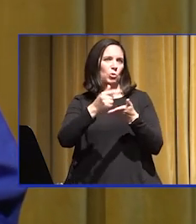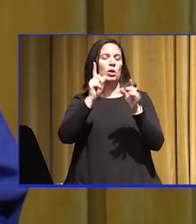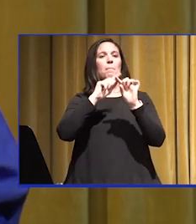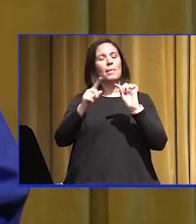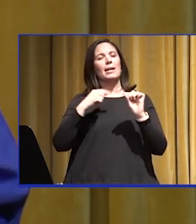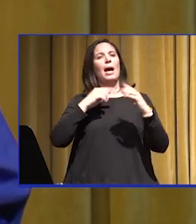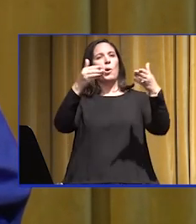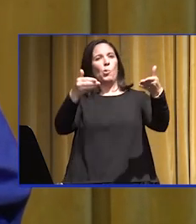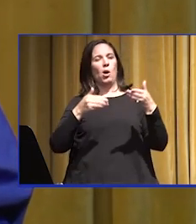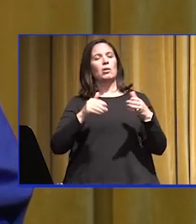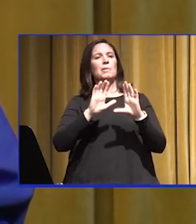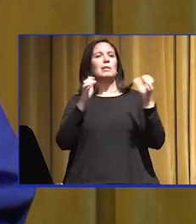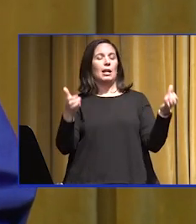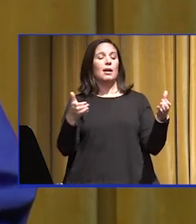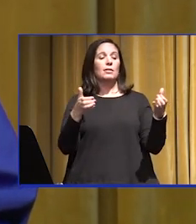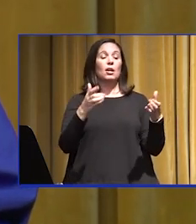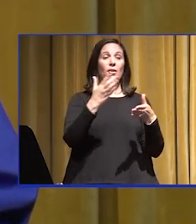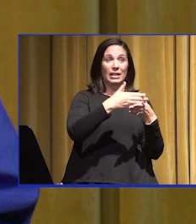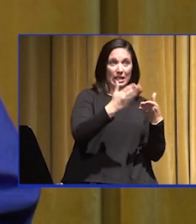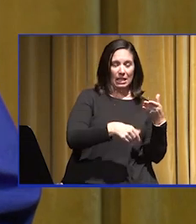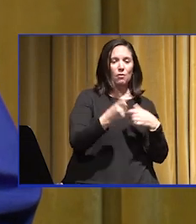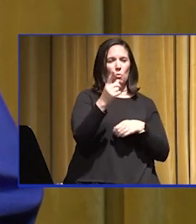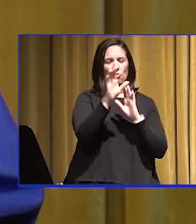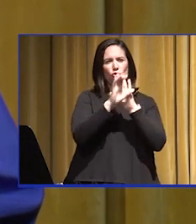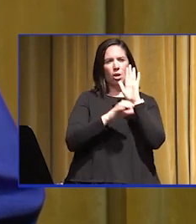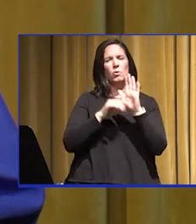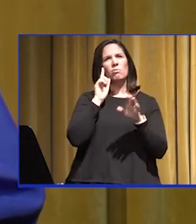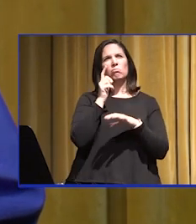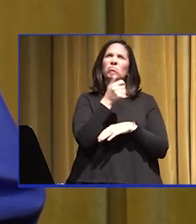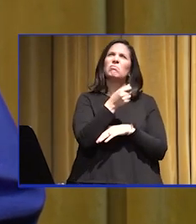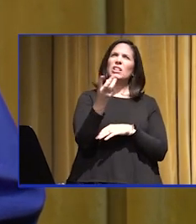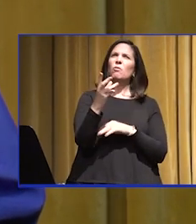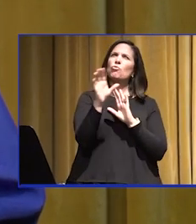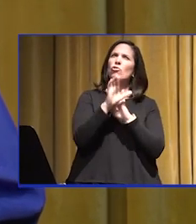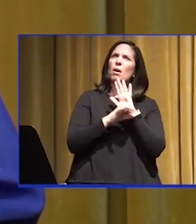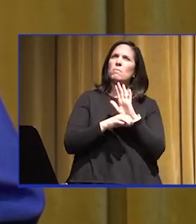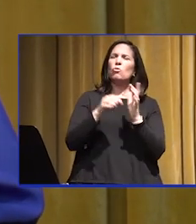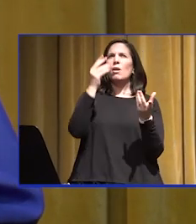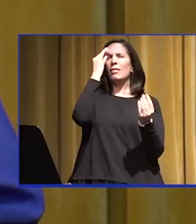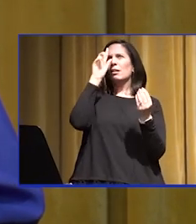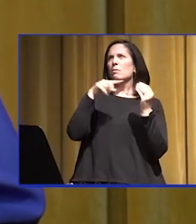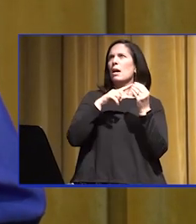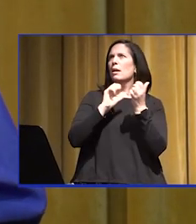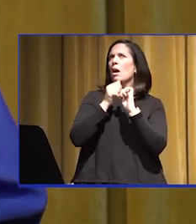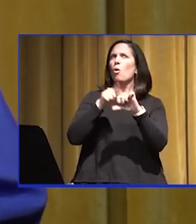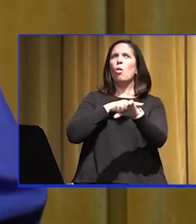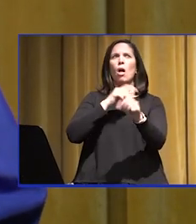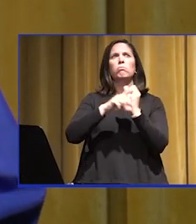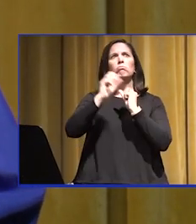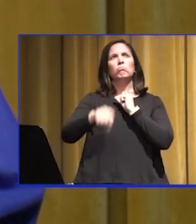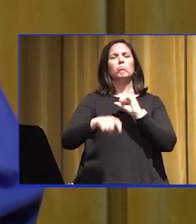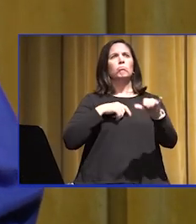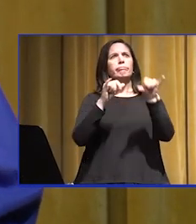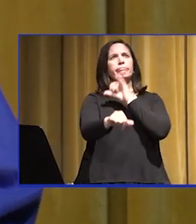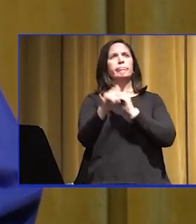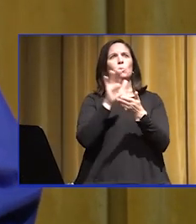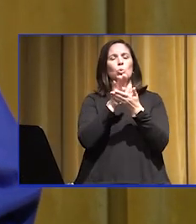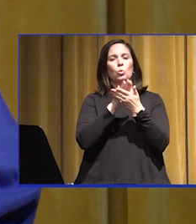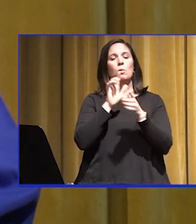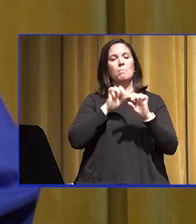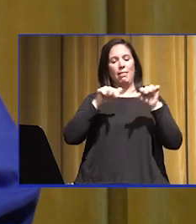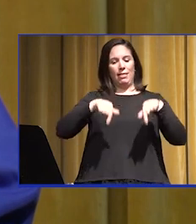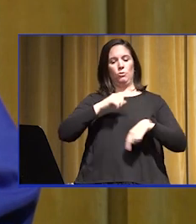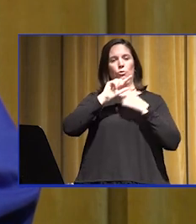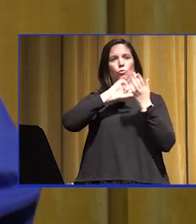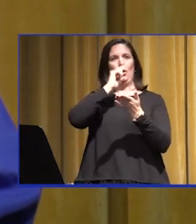do welcome our class to the end of one chapter, or several chapters, considering the amount of time we have spent in school. This